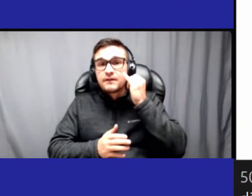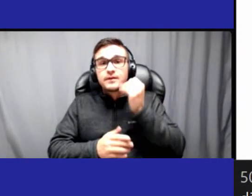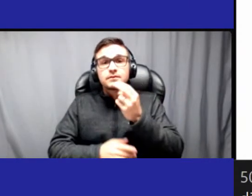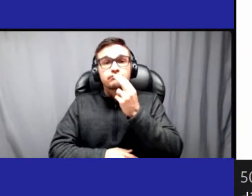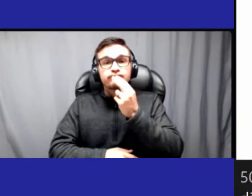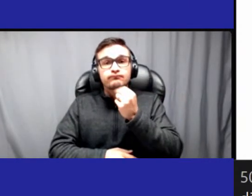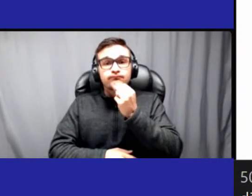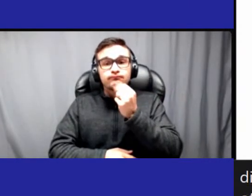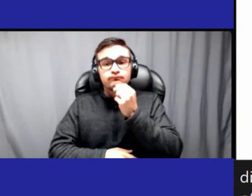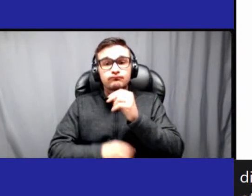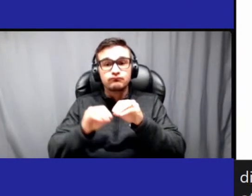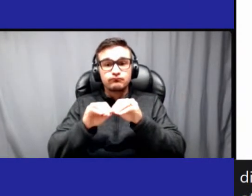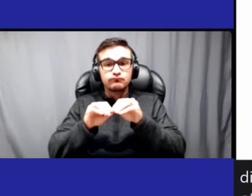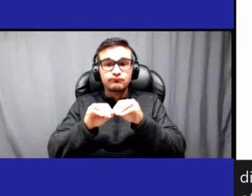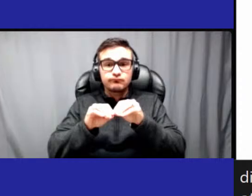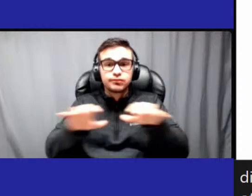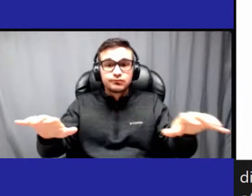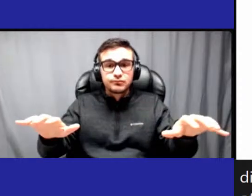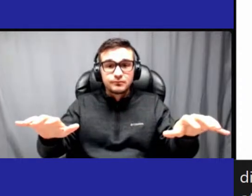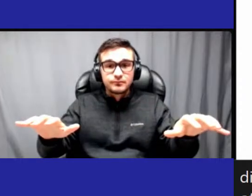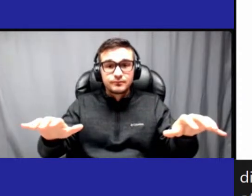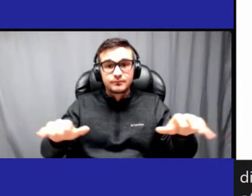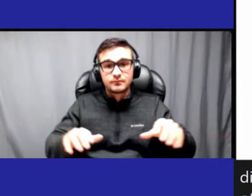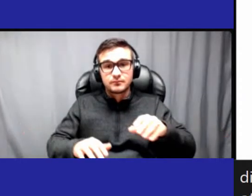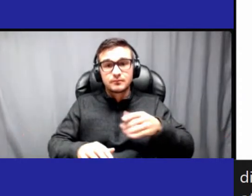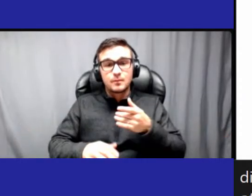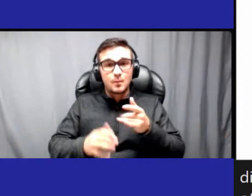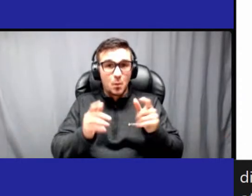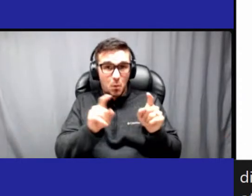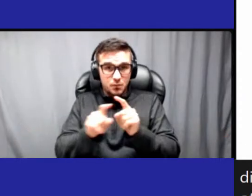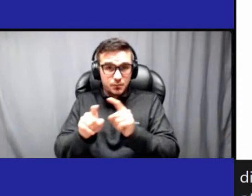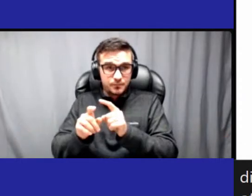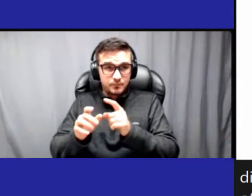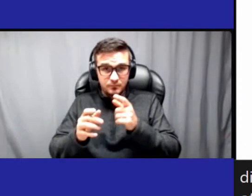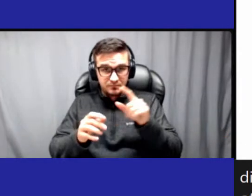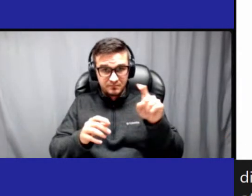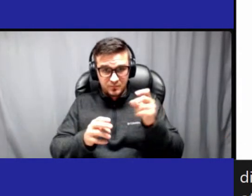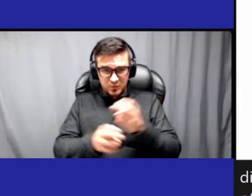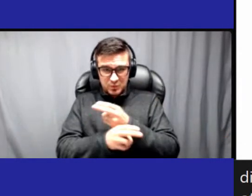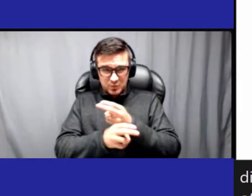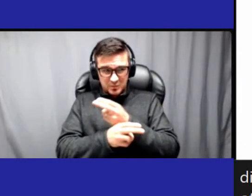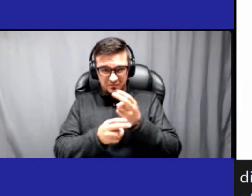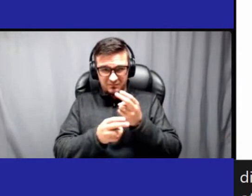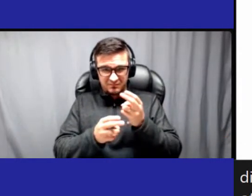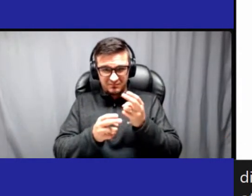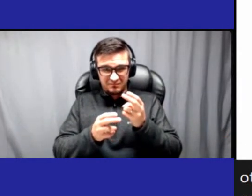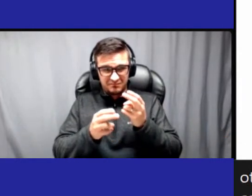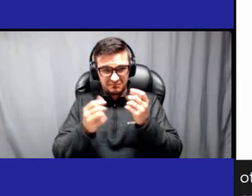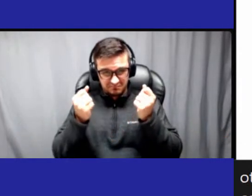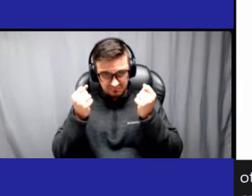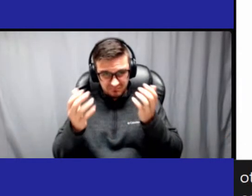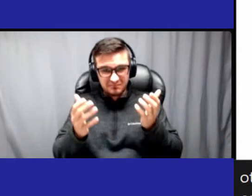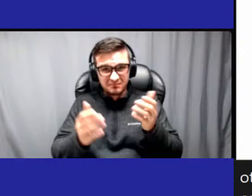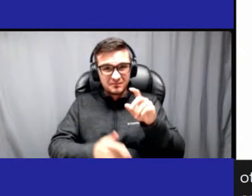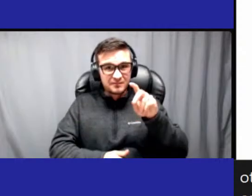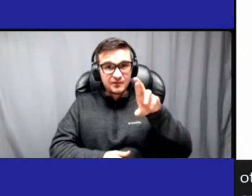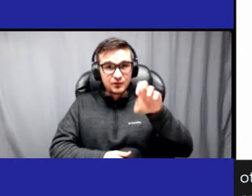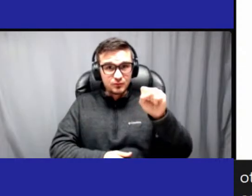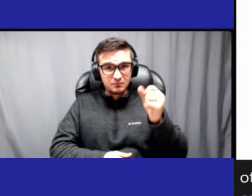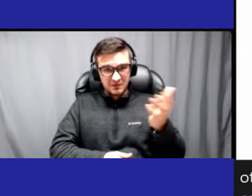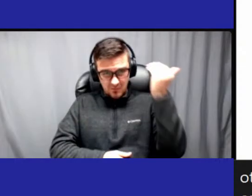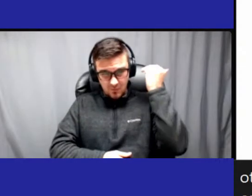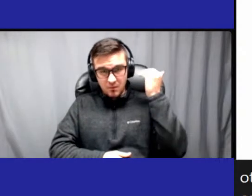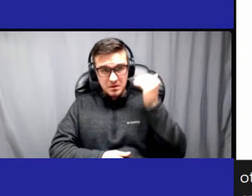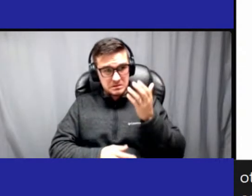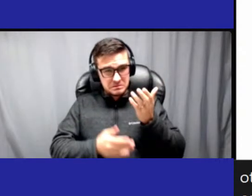question she had was, did we end up using this many vendors? So maybe if you could give some of the experience from the ramp up with